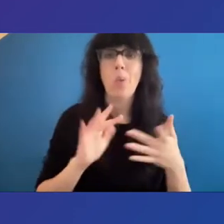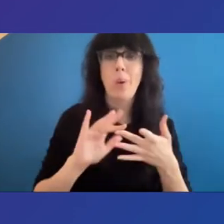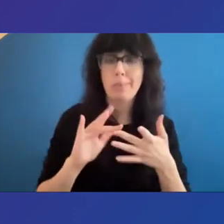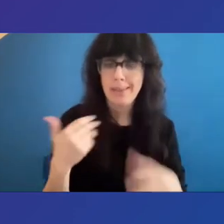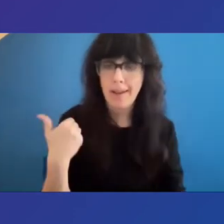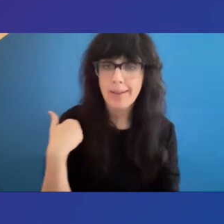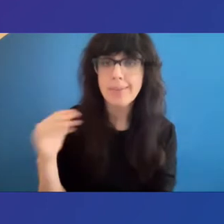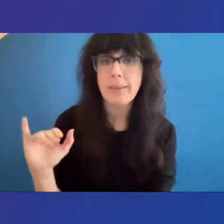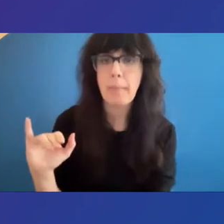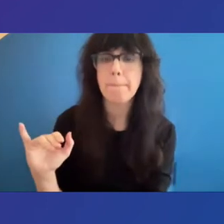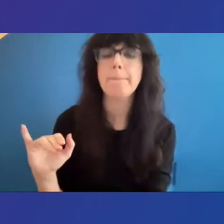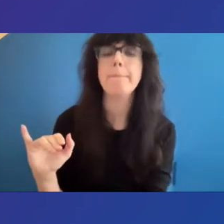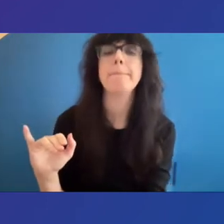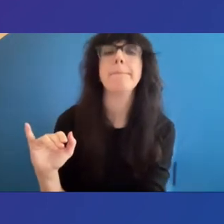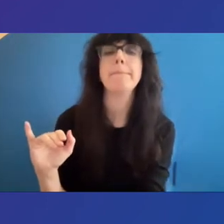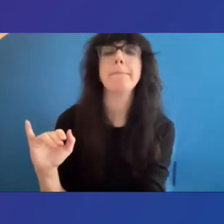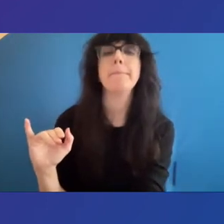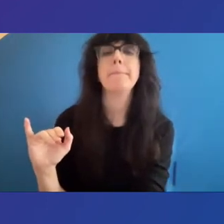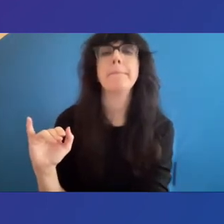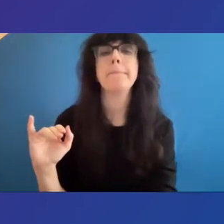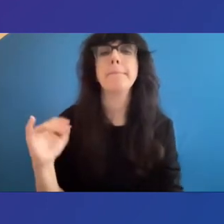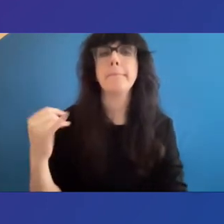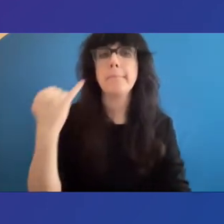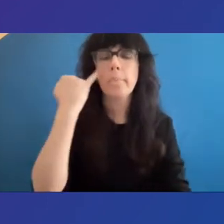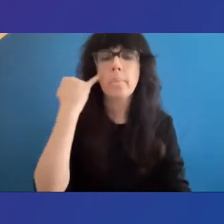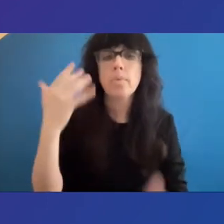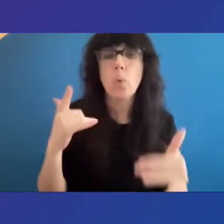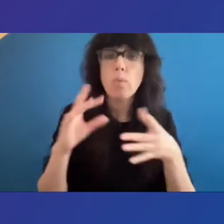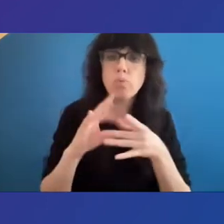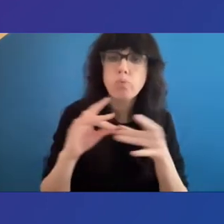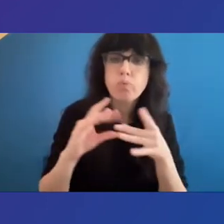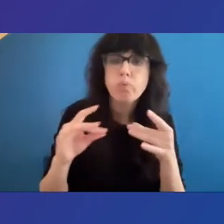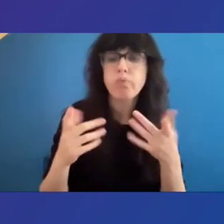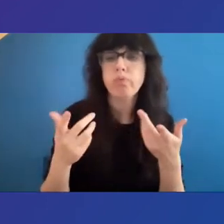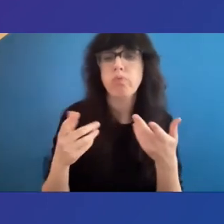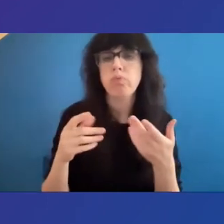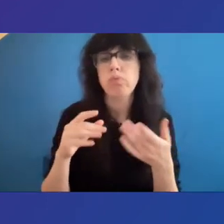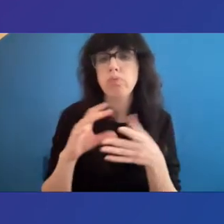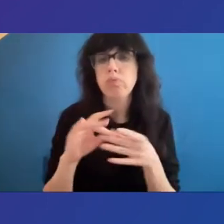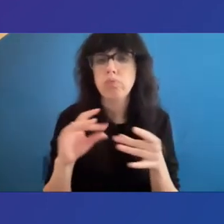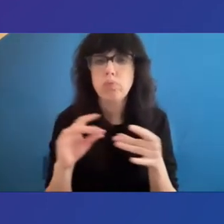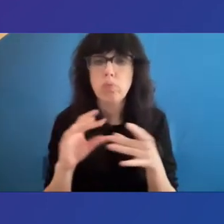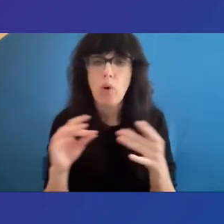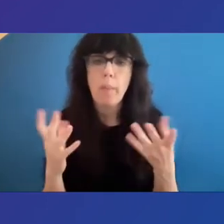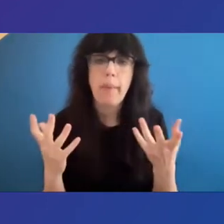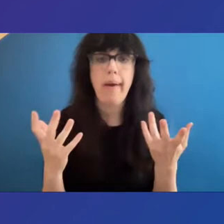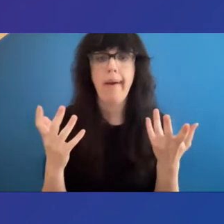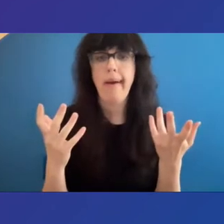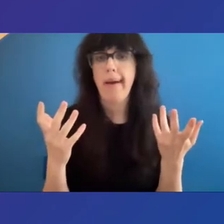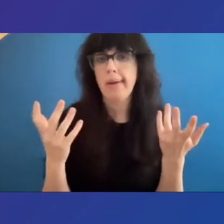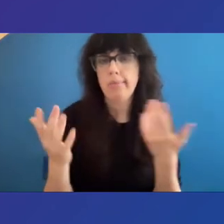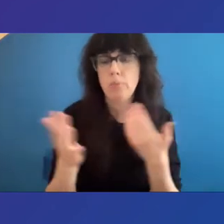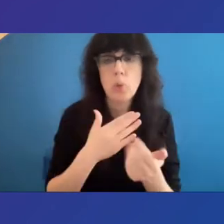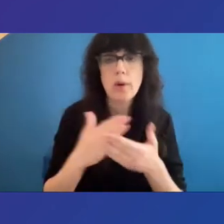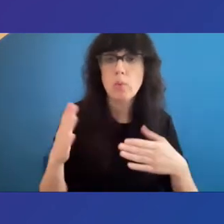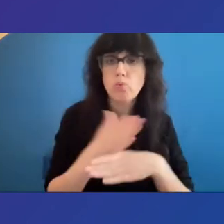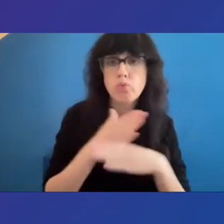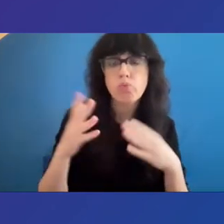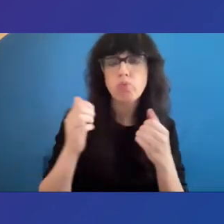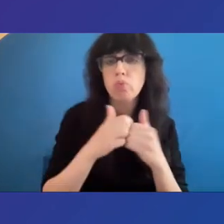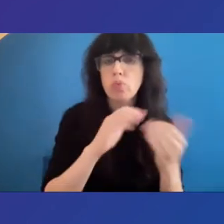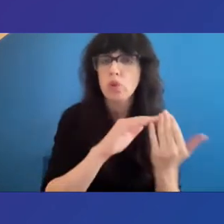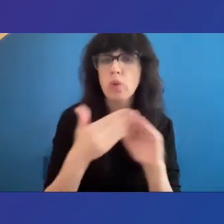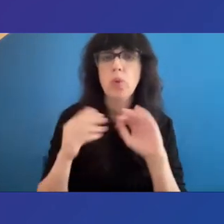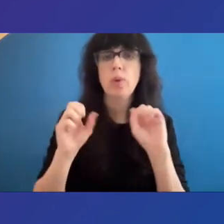Third, feel free to post comments to what you want to share with the community in